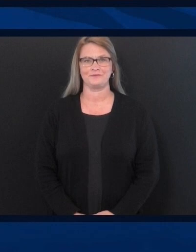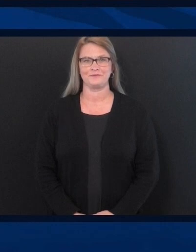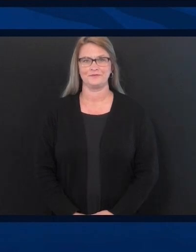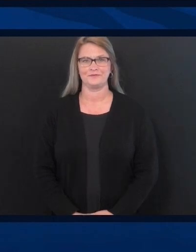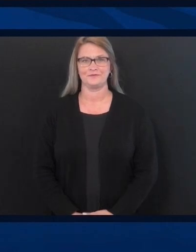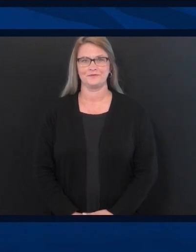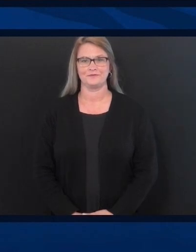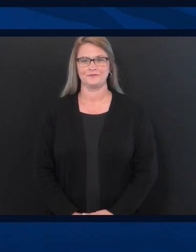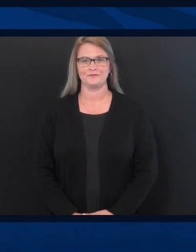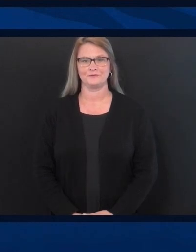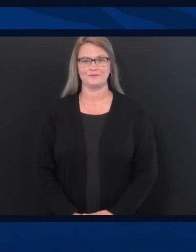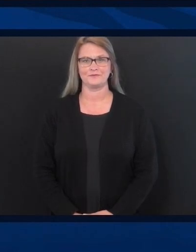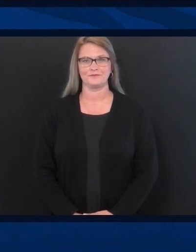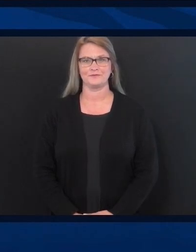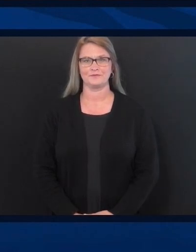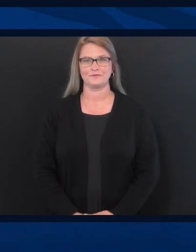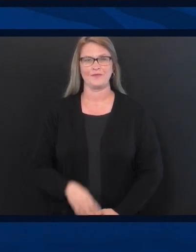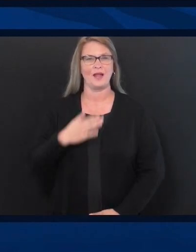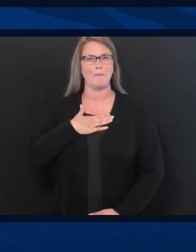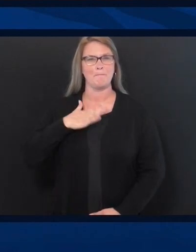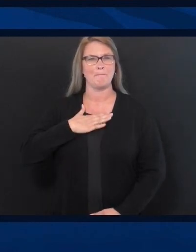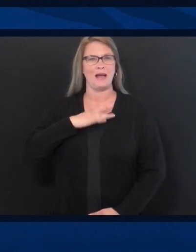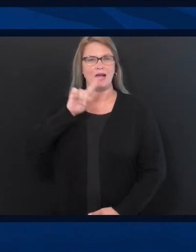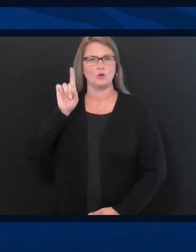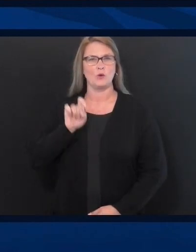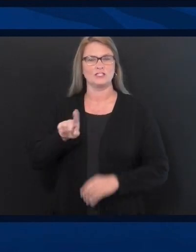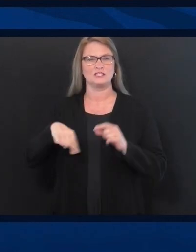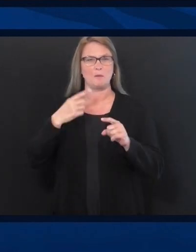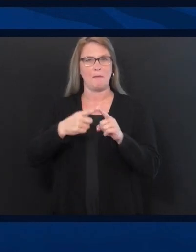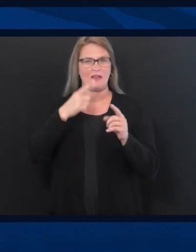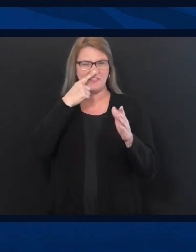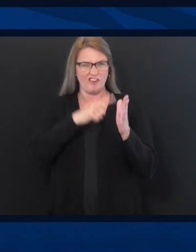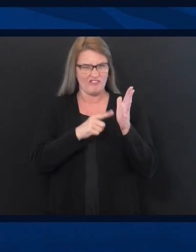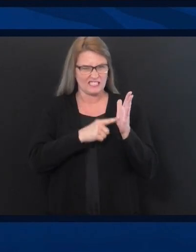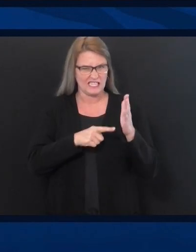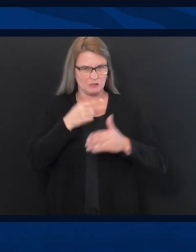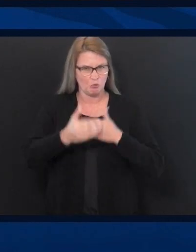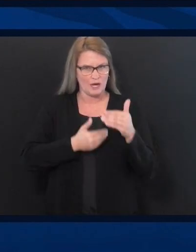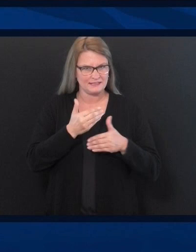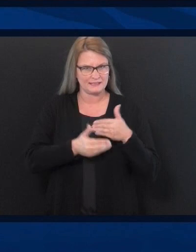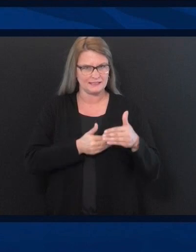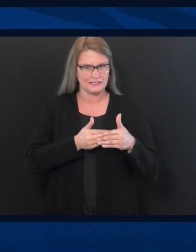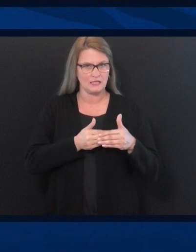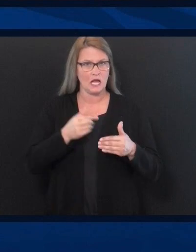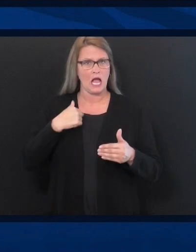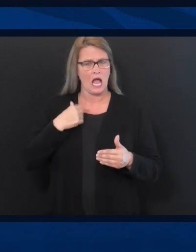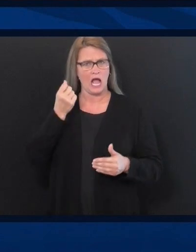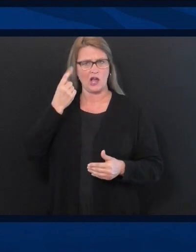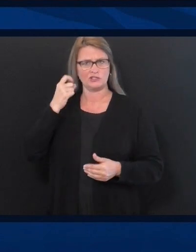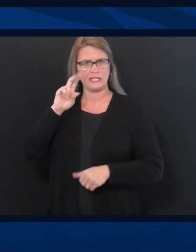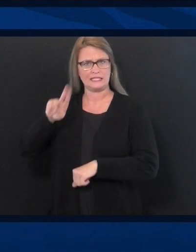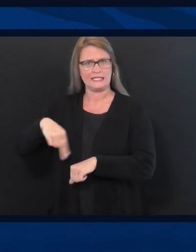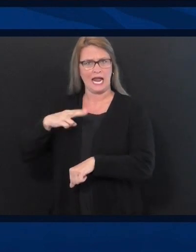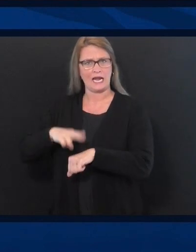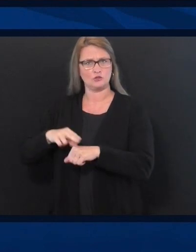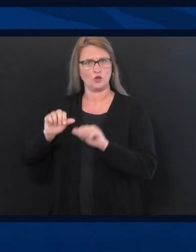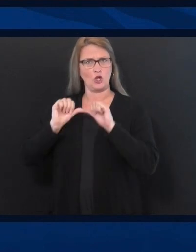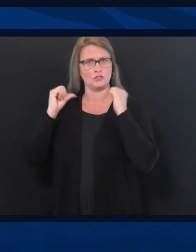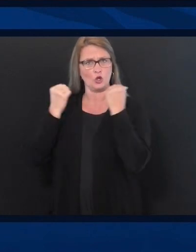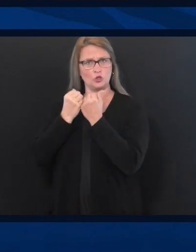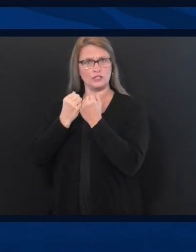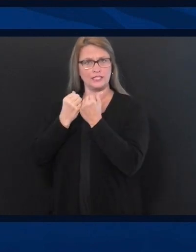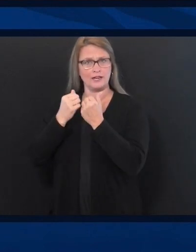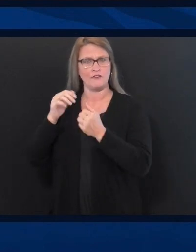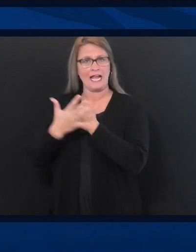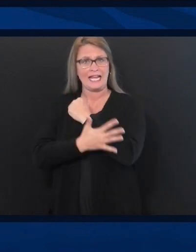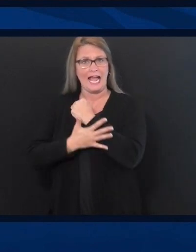Broadcasting. My question is about contact tracing. I understand that the National Association of County and City Health